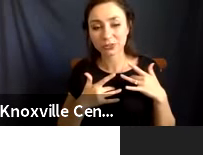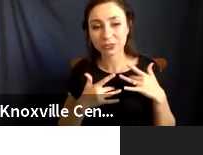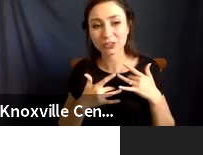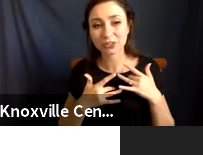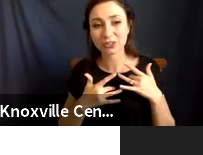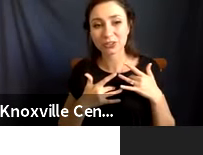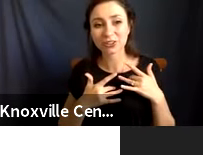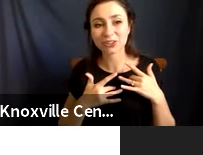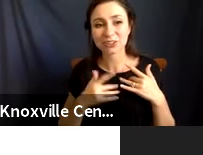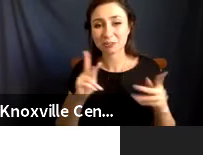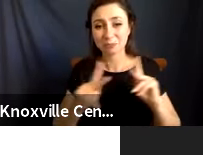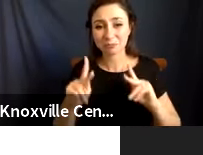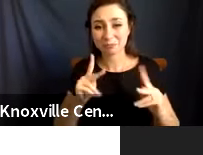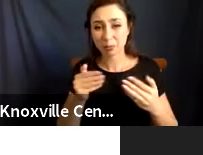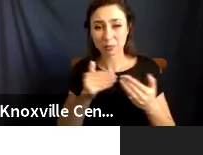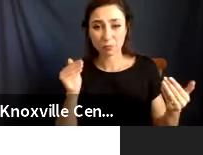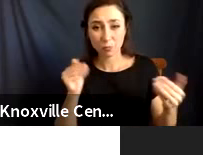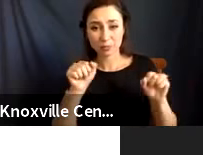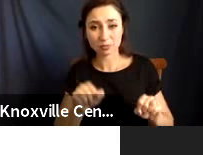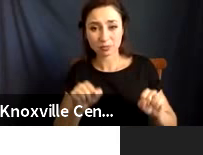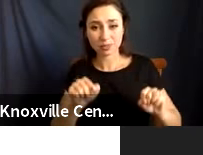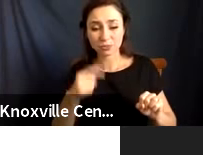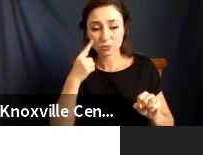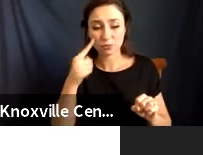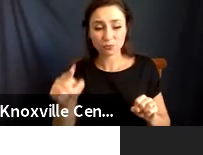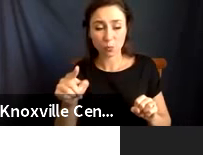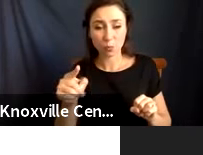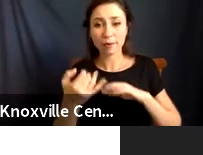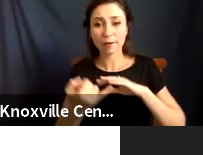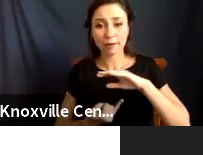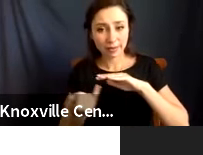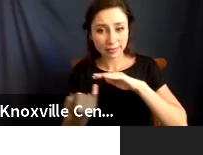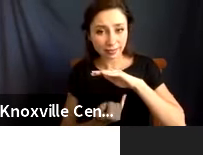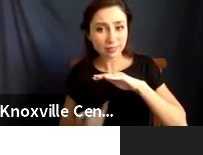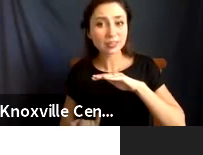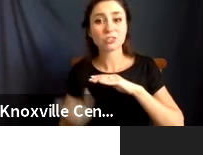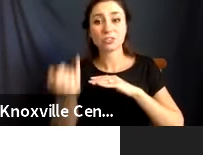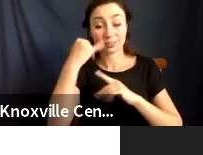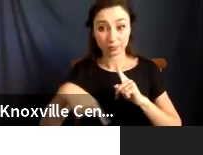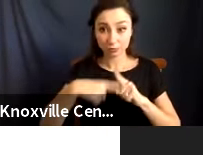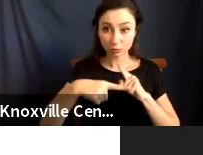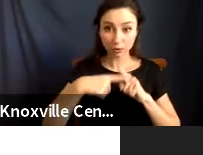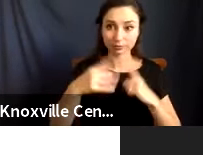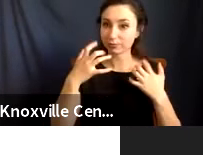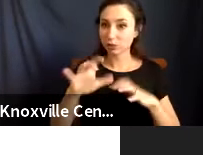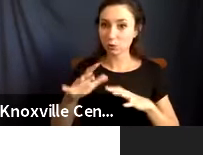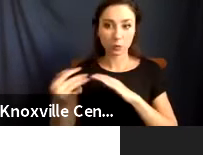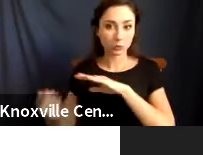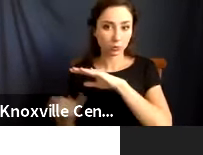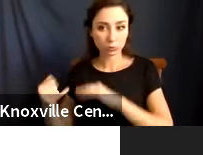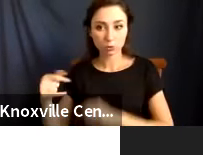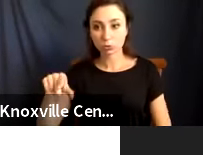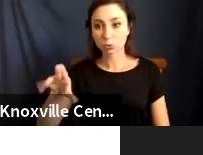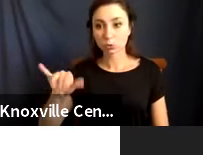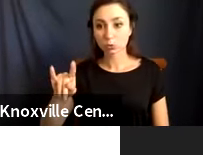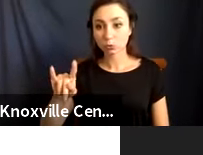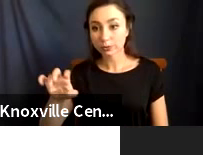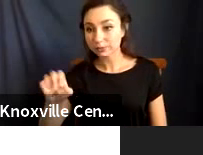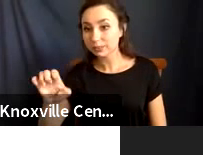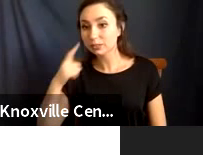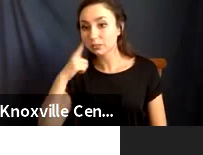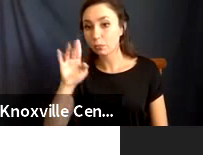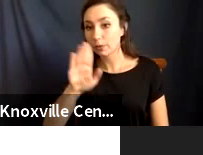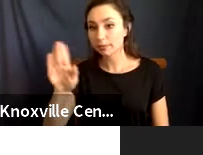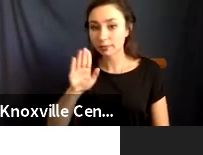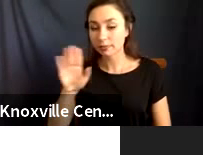wanting to avoid the potential for isolation if they're positive, and then quarantine of their family or friends